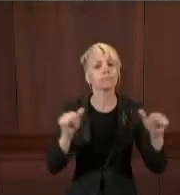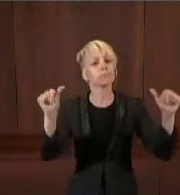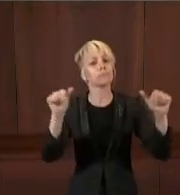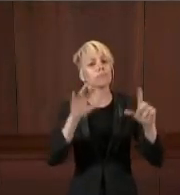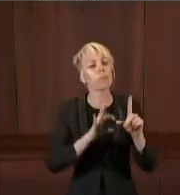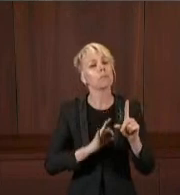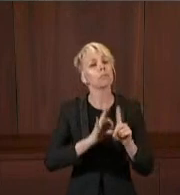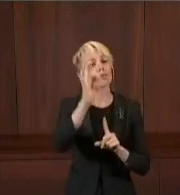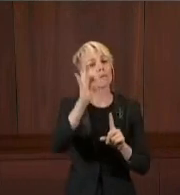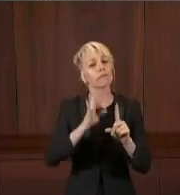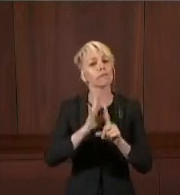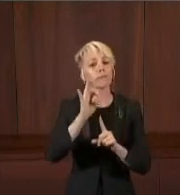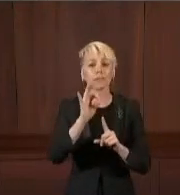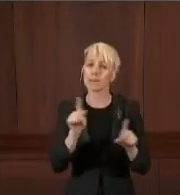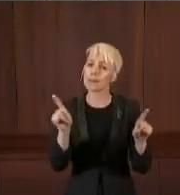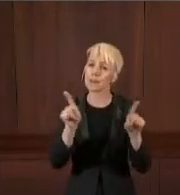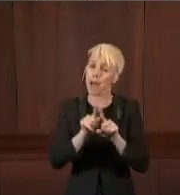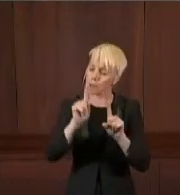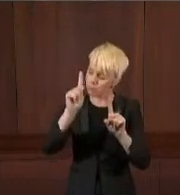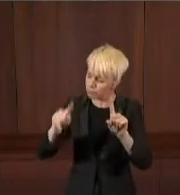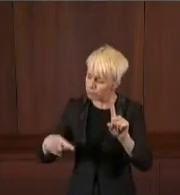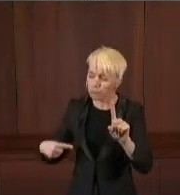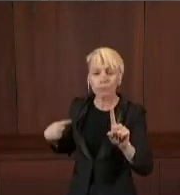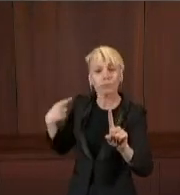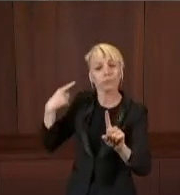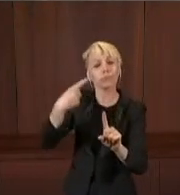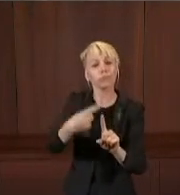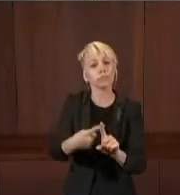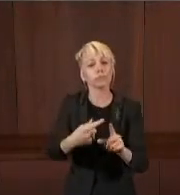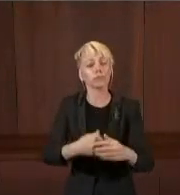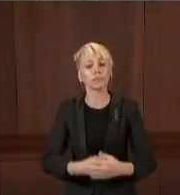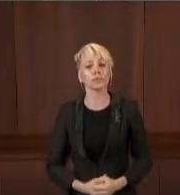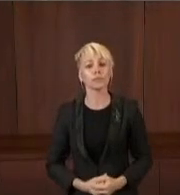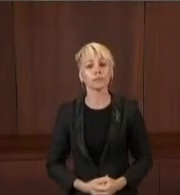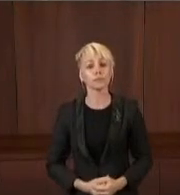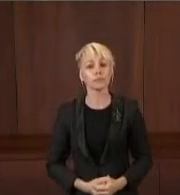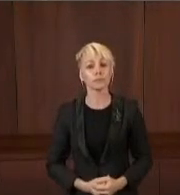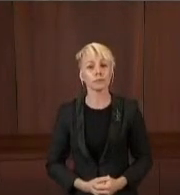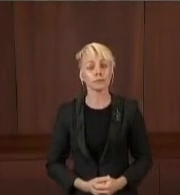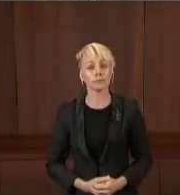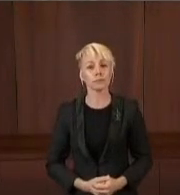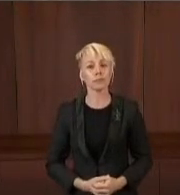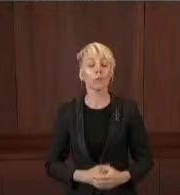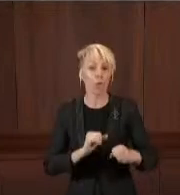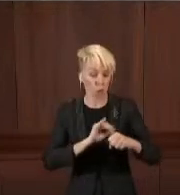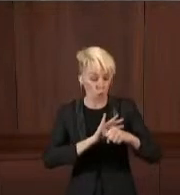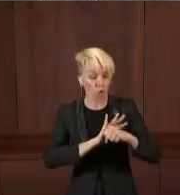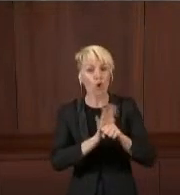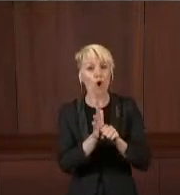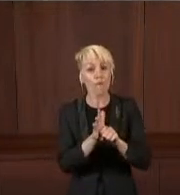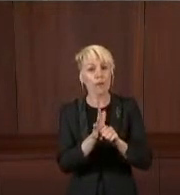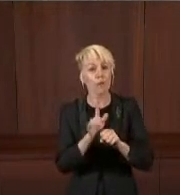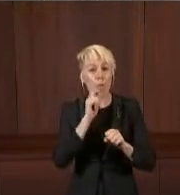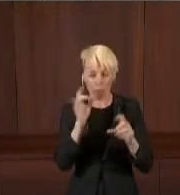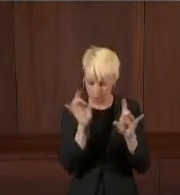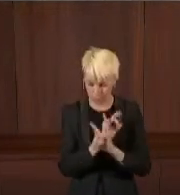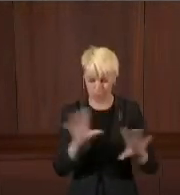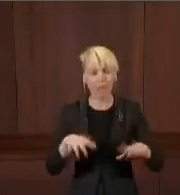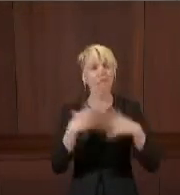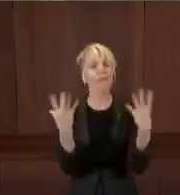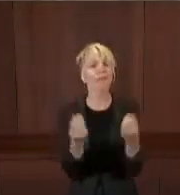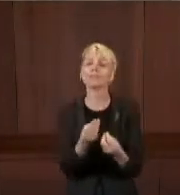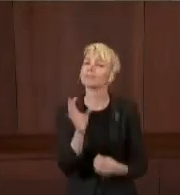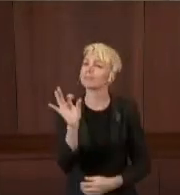it has done for many past generations. Not even COVID-19 can steal that from us.